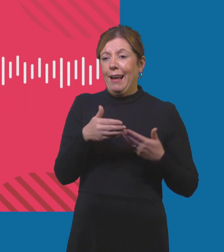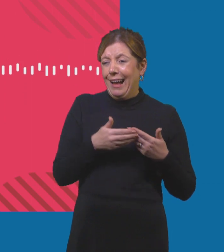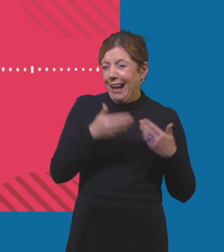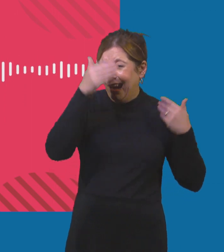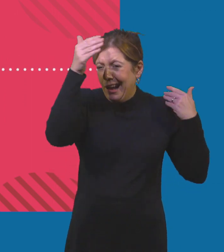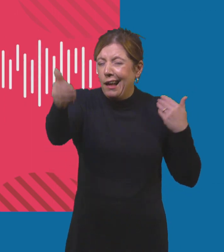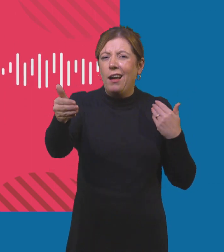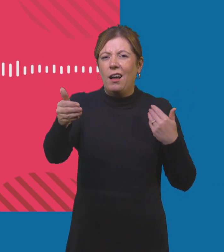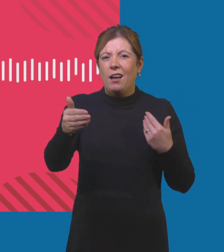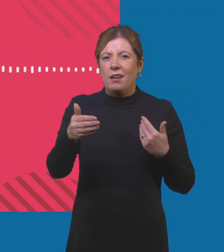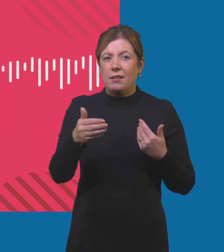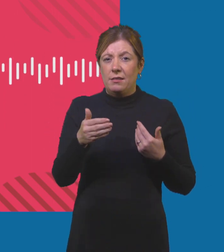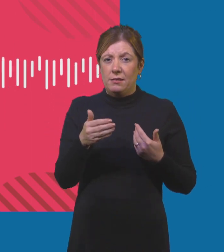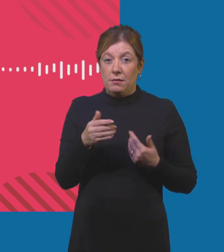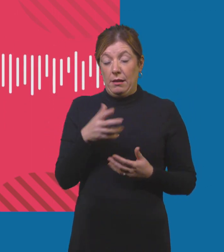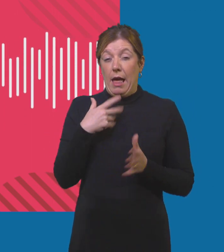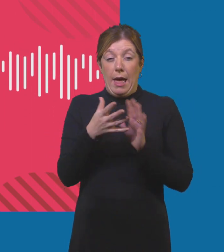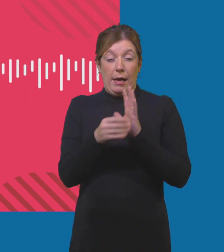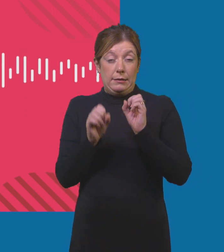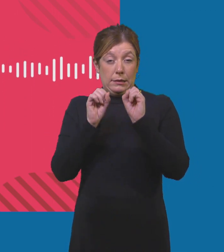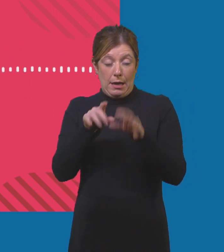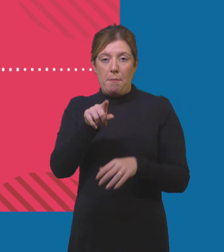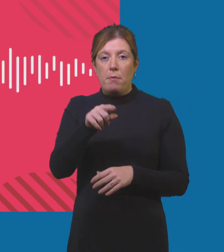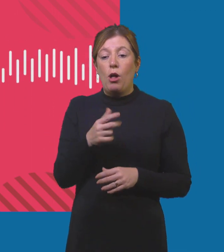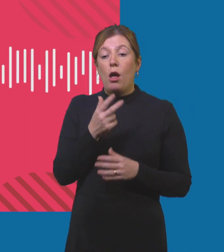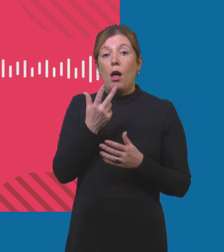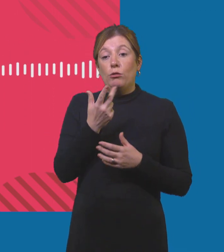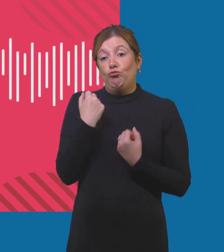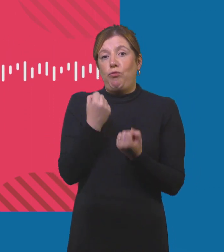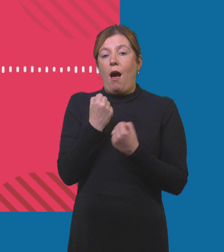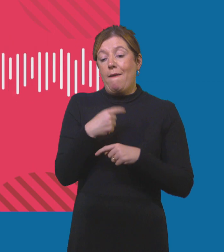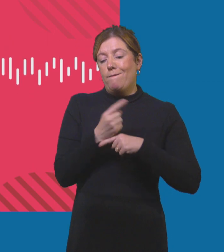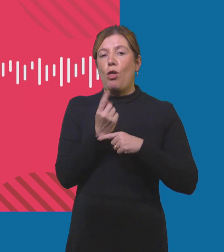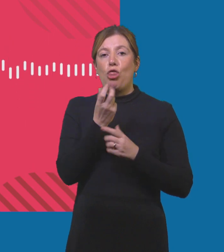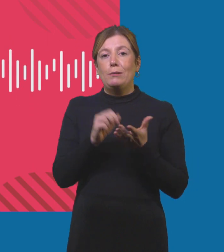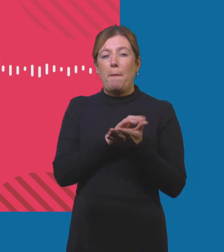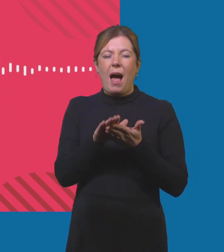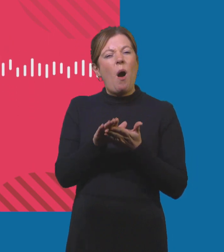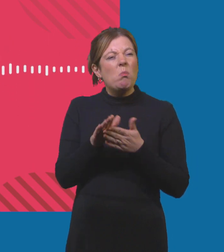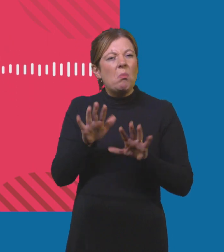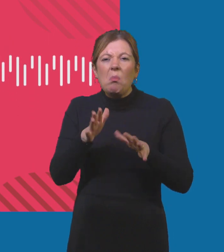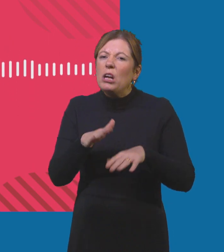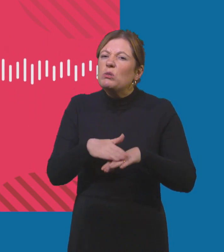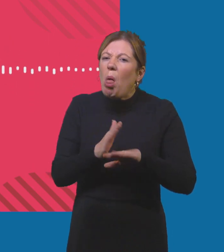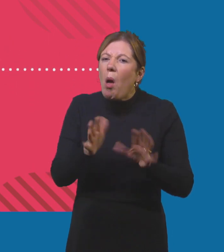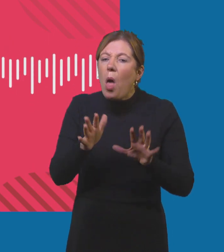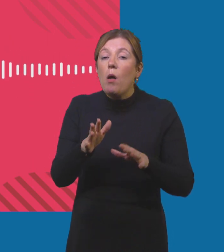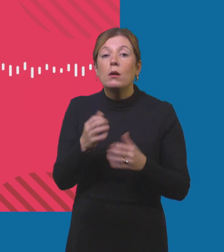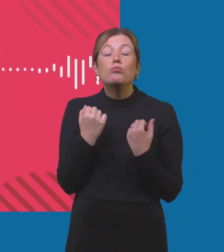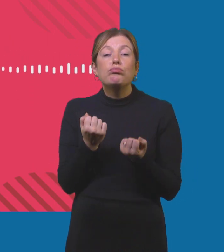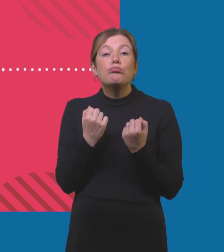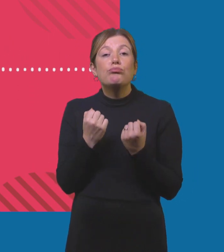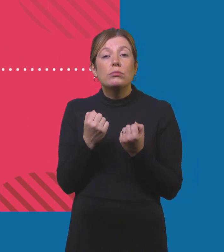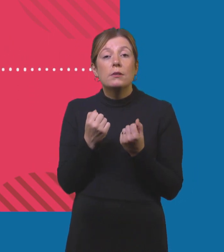know it does sound a lot anyway, but if you imagine it, say 30 miles an hour, which is a pretty slow speed, relatively speaking, you're looking at